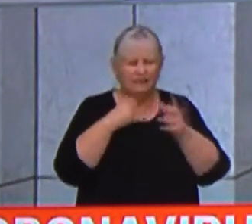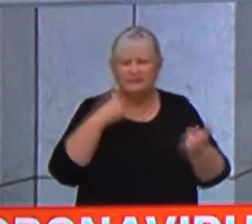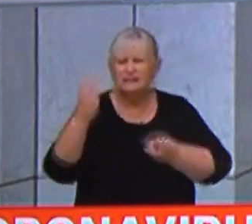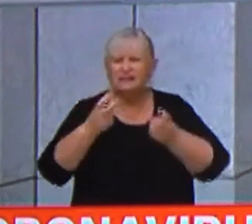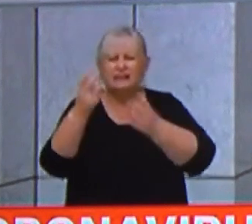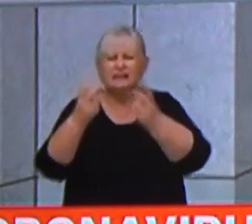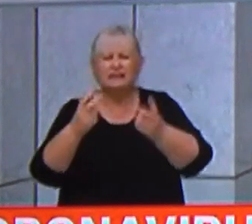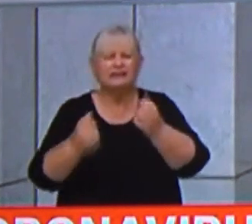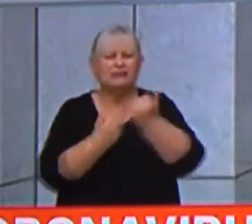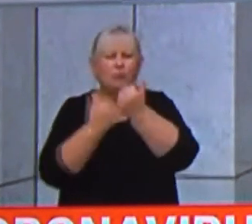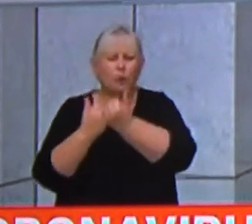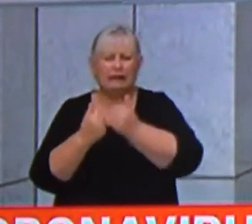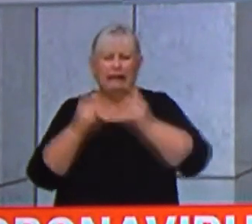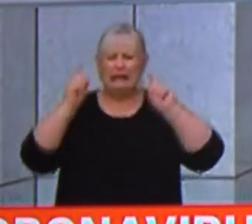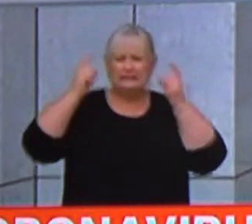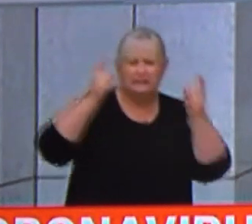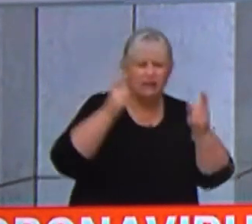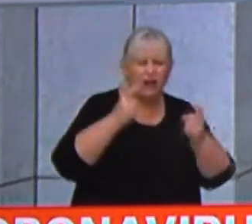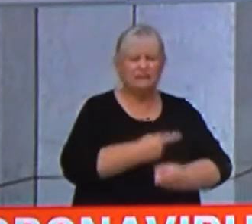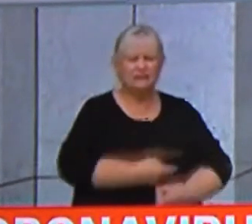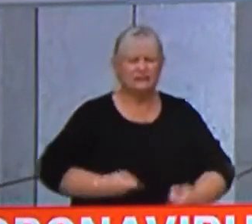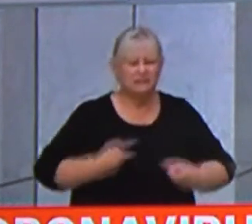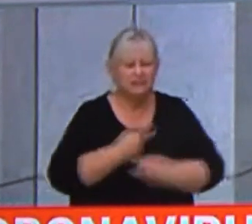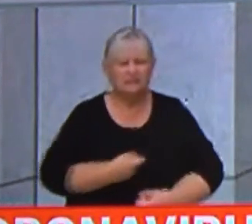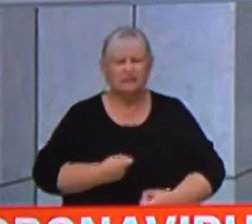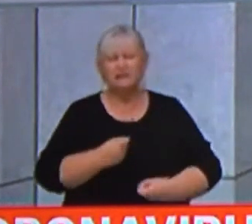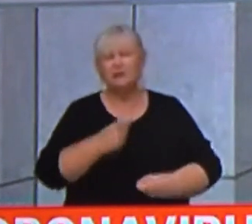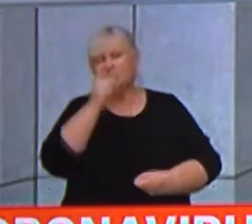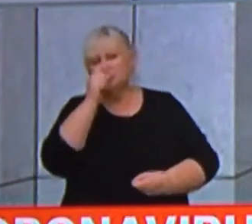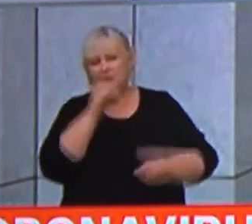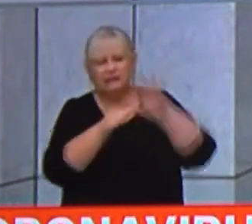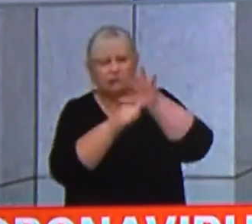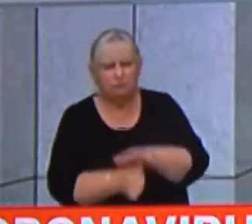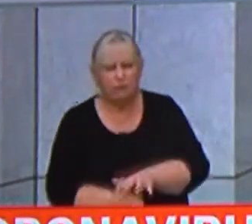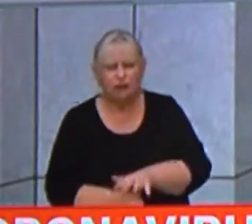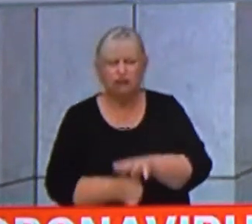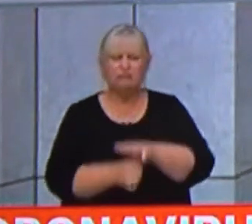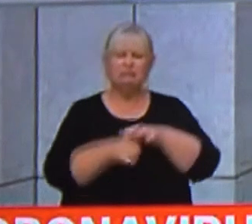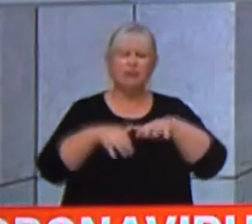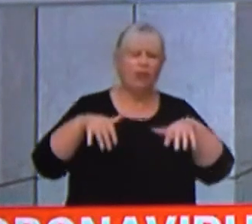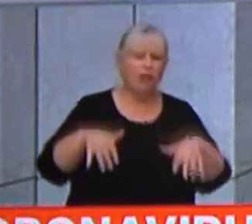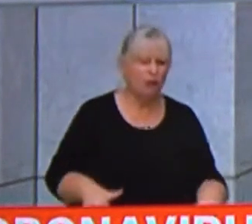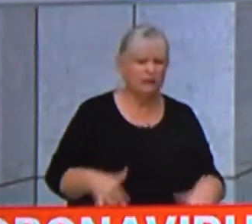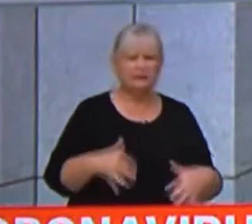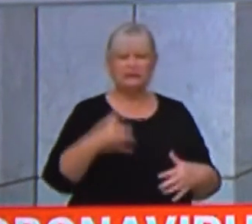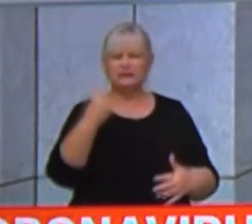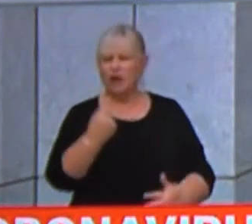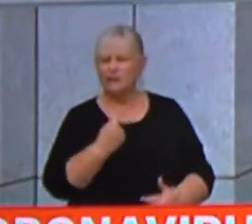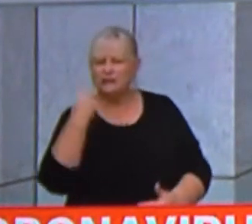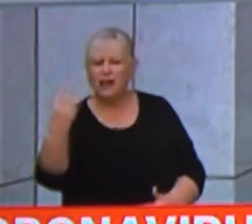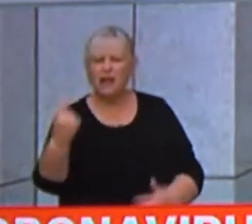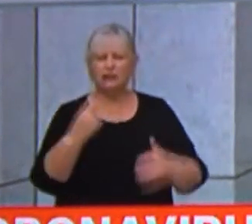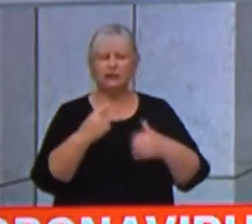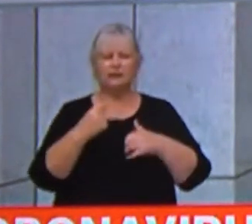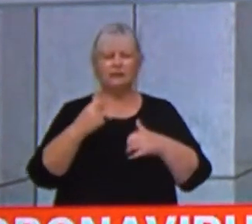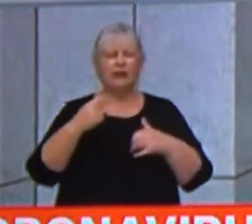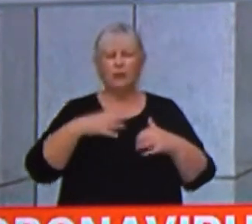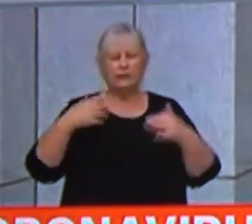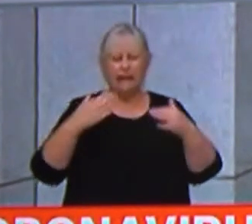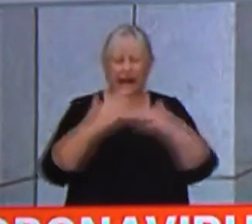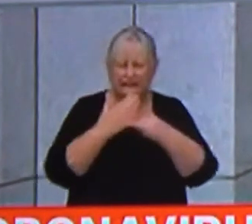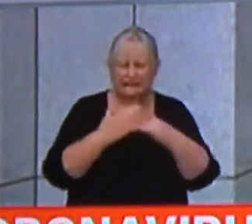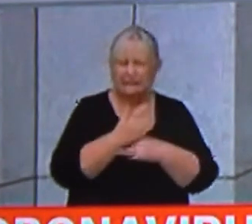more income support for workers and for employees is needed. It's a factor of the design of the delivery of that support. You just